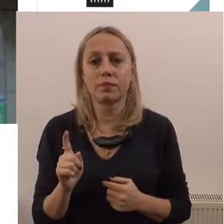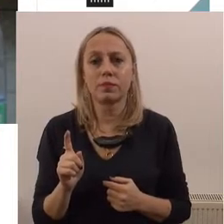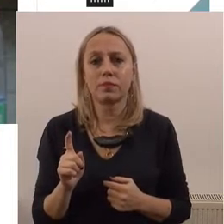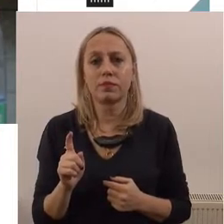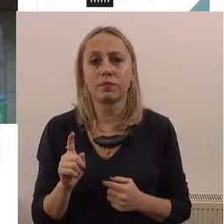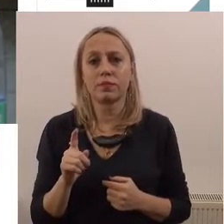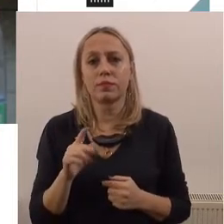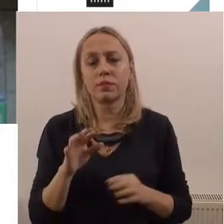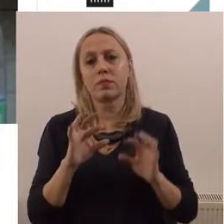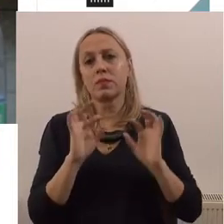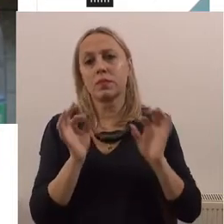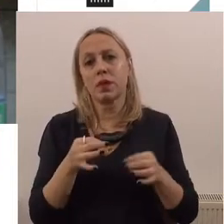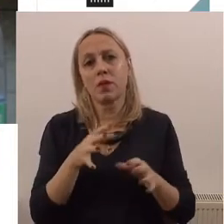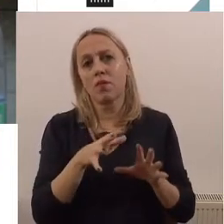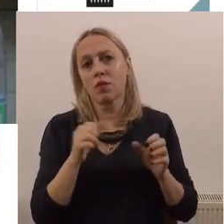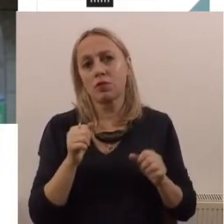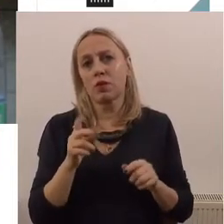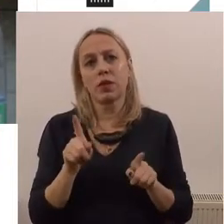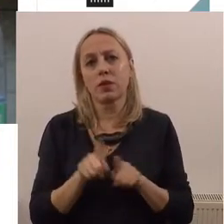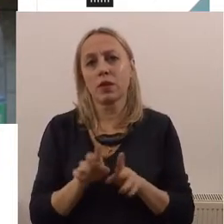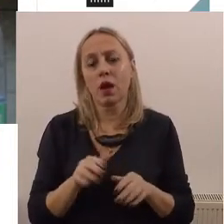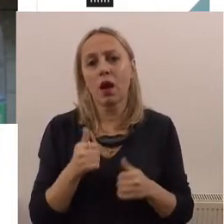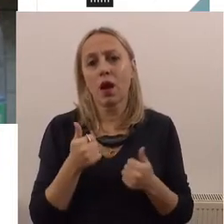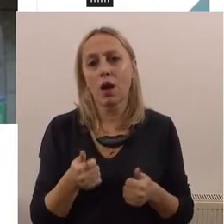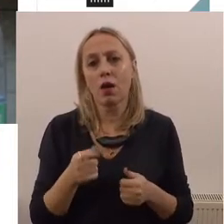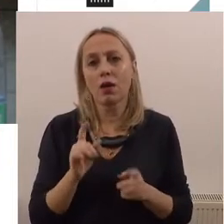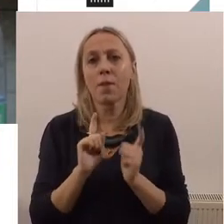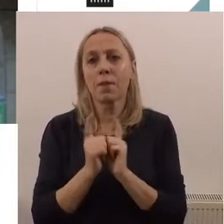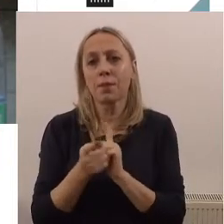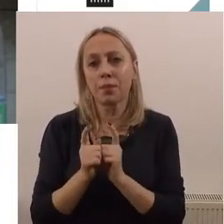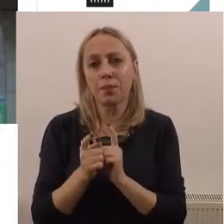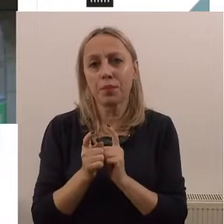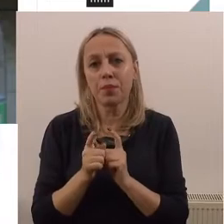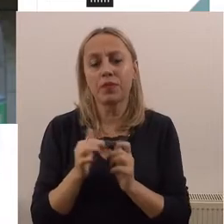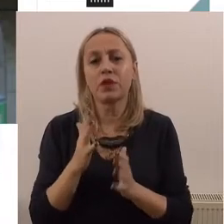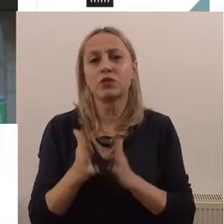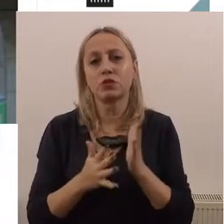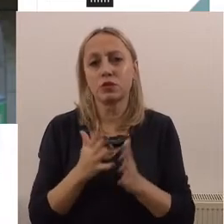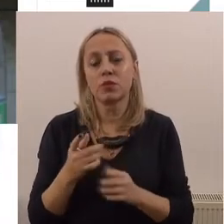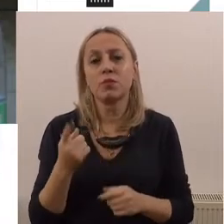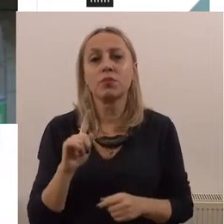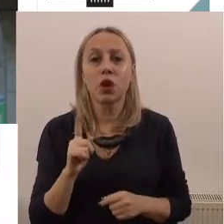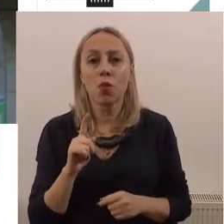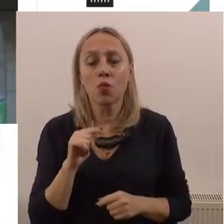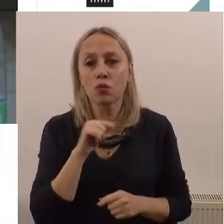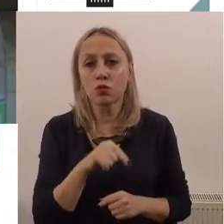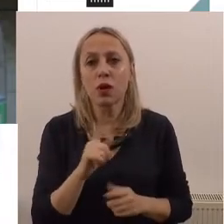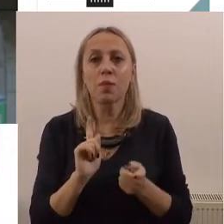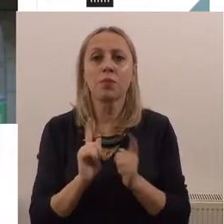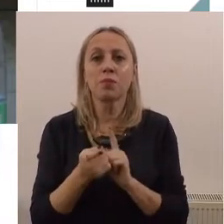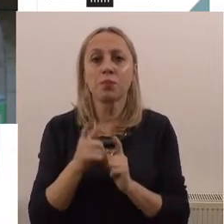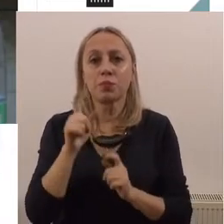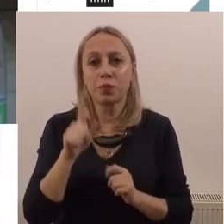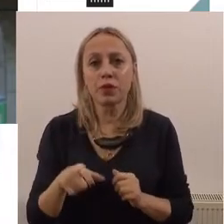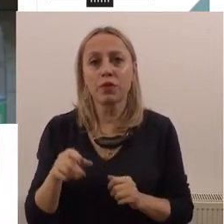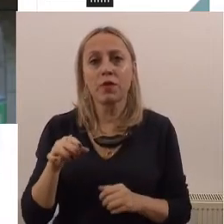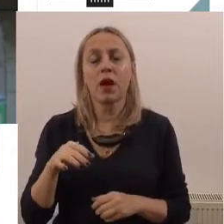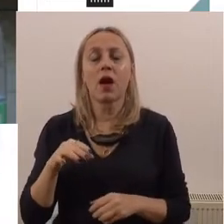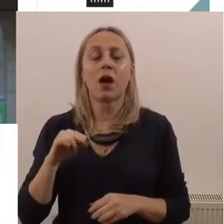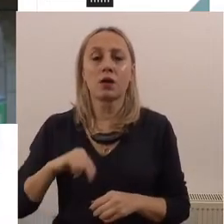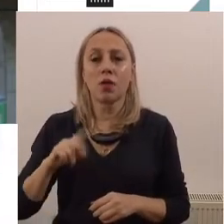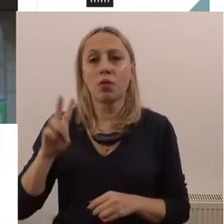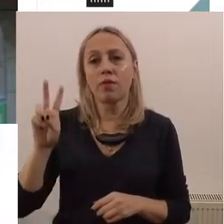the Art of Rug Festival was not positively accepted because the translators of the Russian gesture lecture